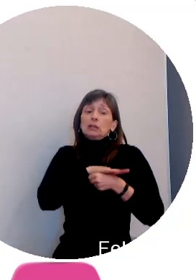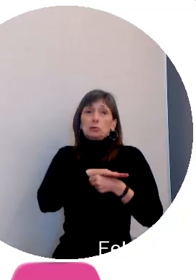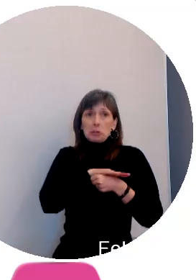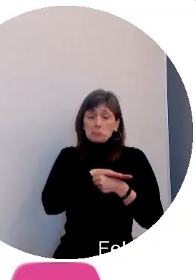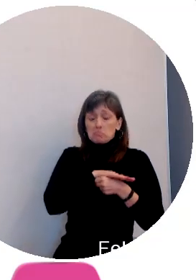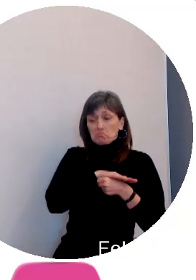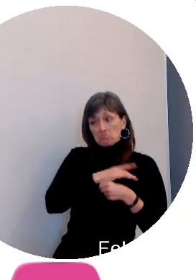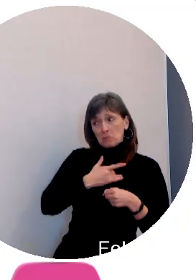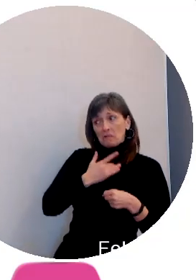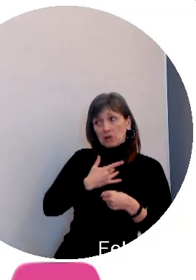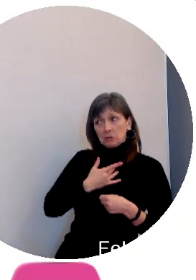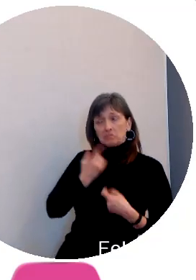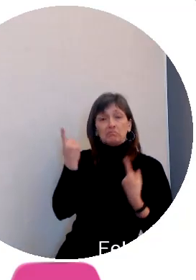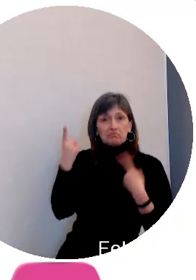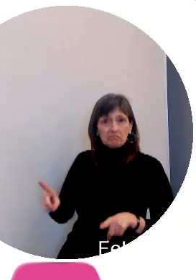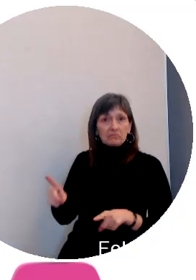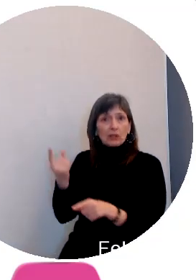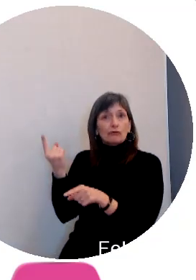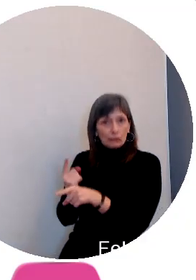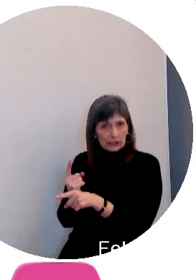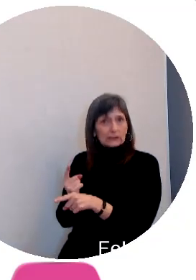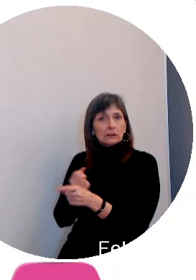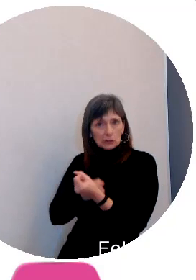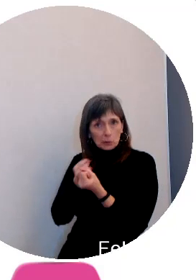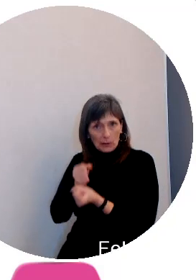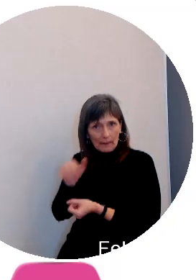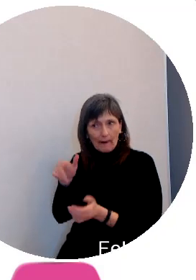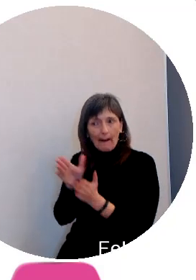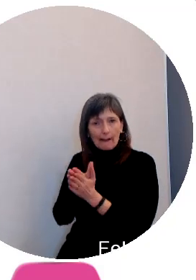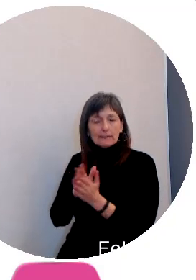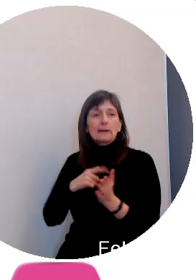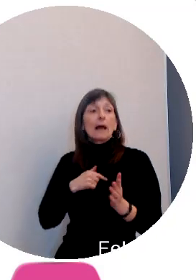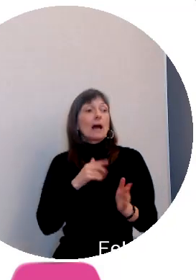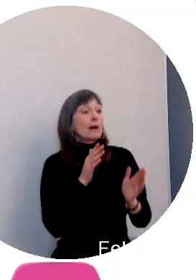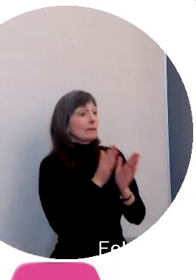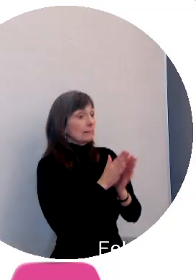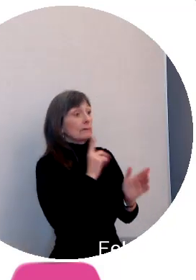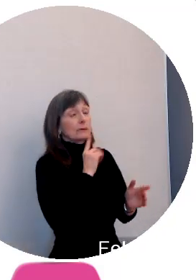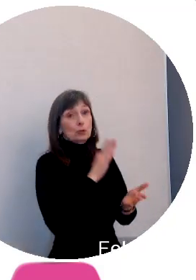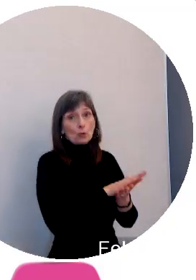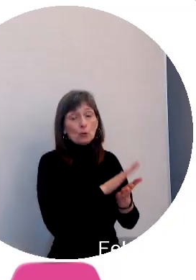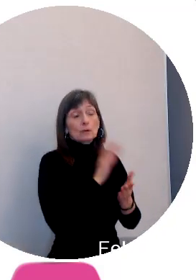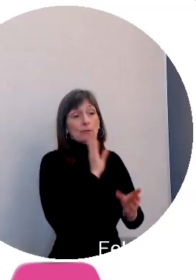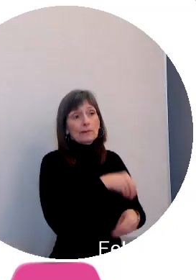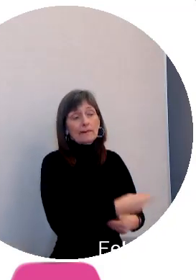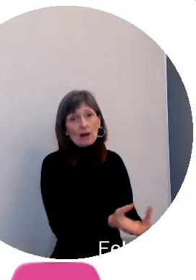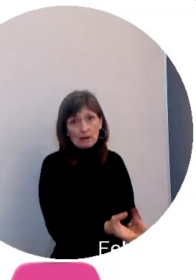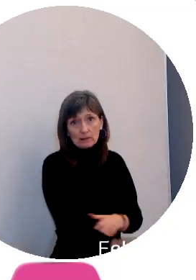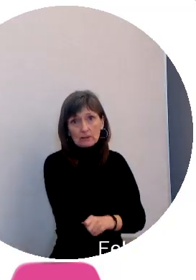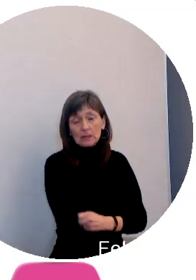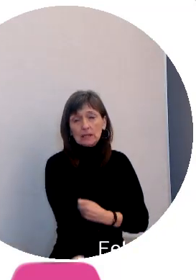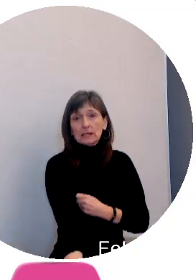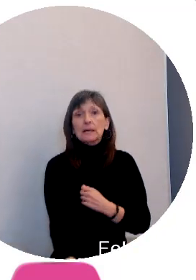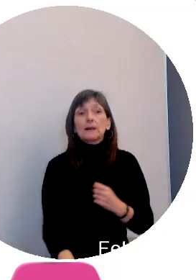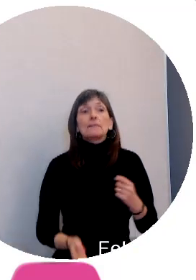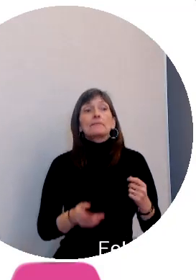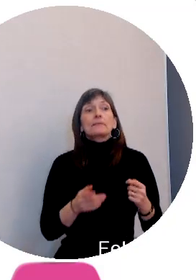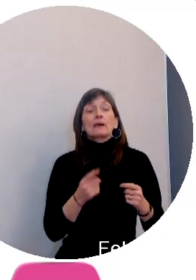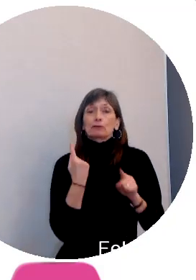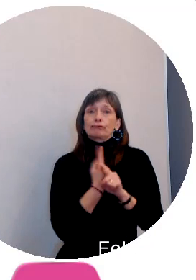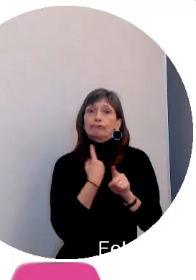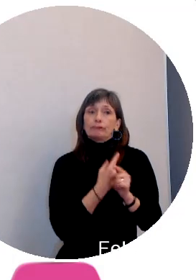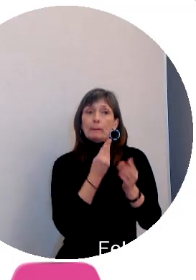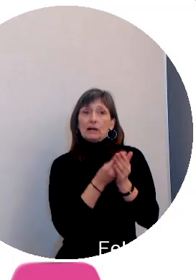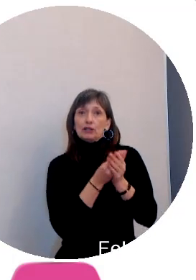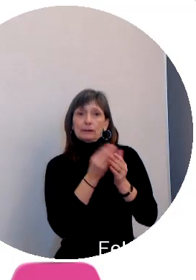quite rightly, I think, agreed with this request, and we have confirmed that the schools will be providing within the necessary, will provide schools